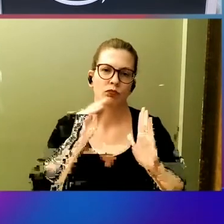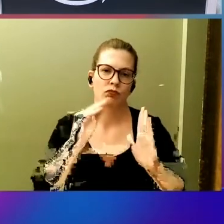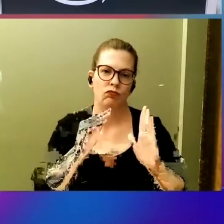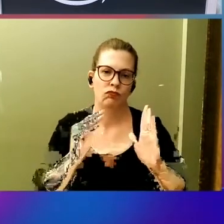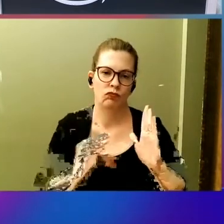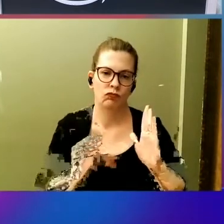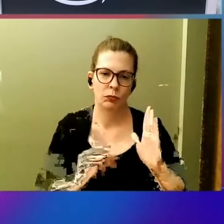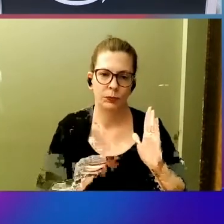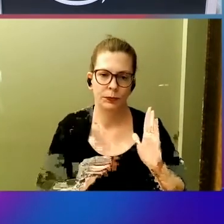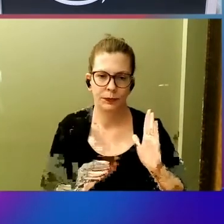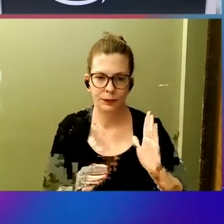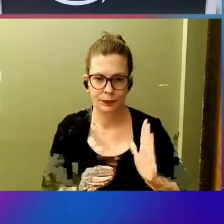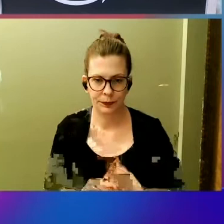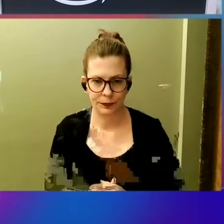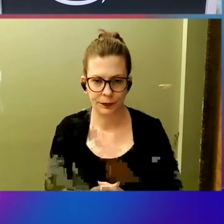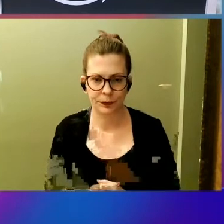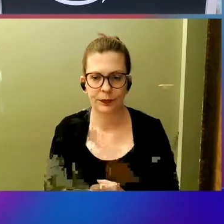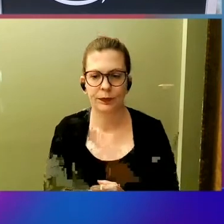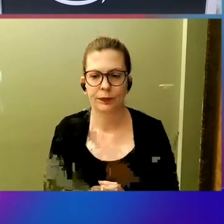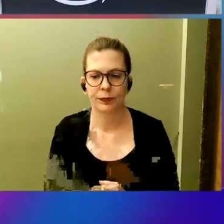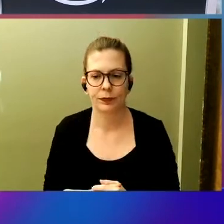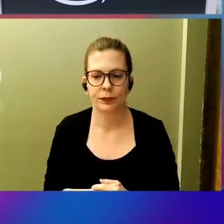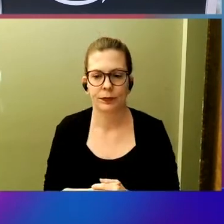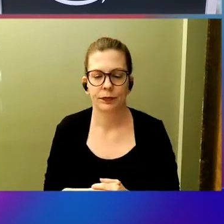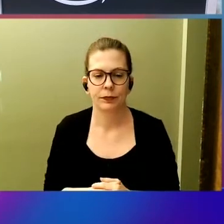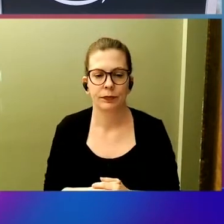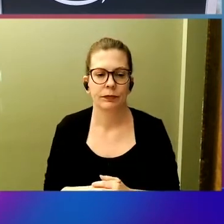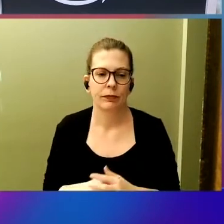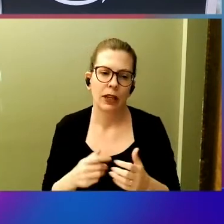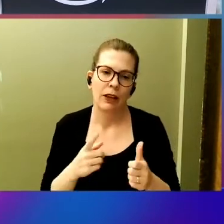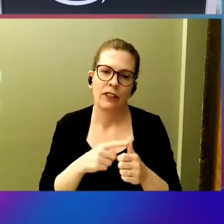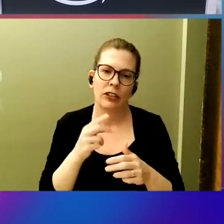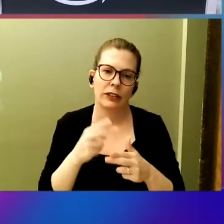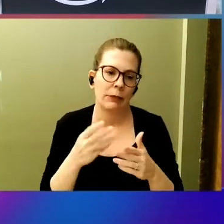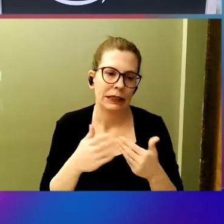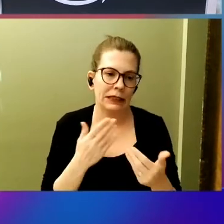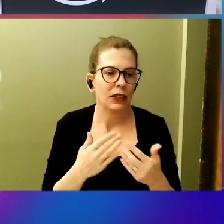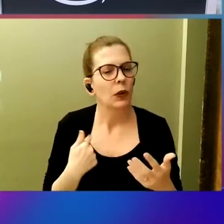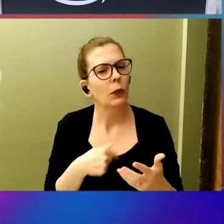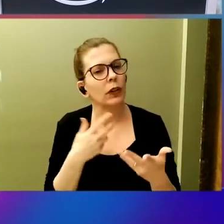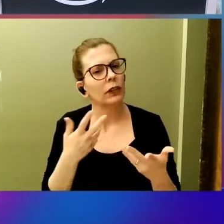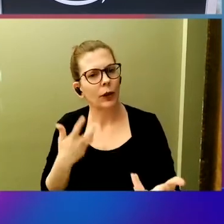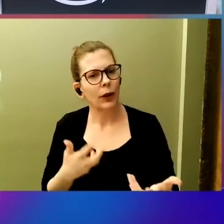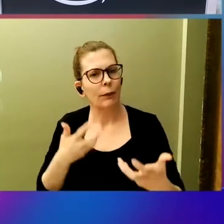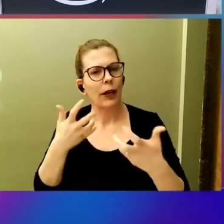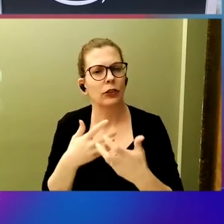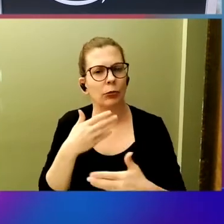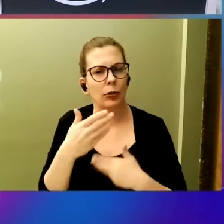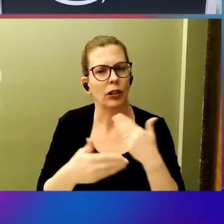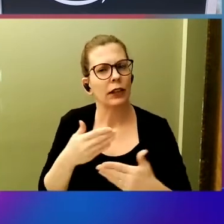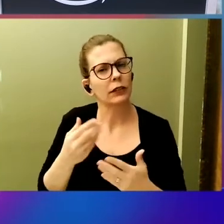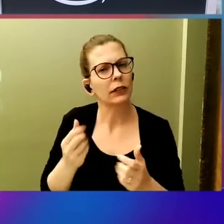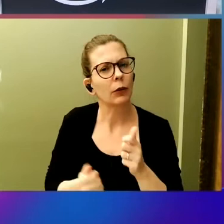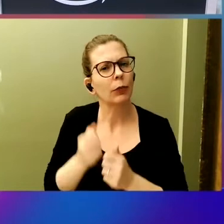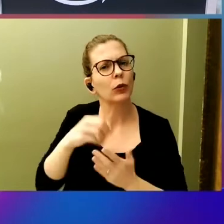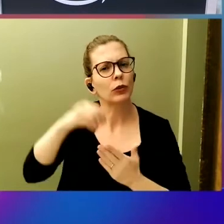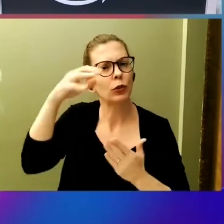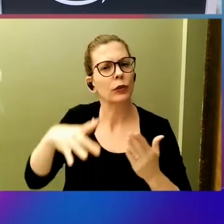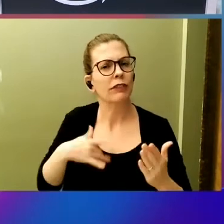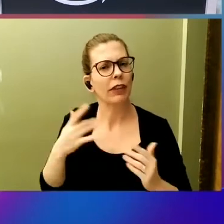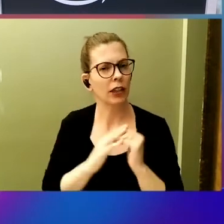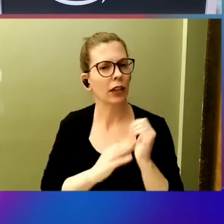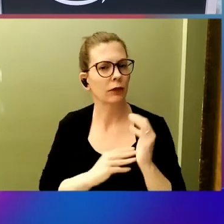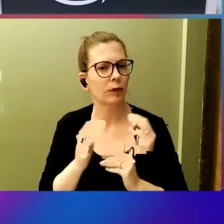So first name, really easy. We wanted this to really match the process that a student feel comfortable with. Right. So it's